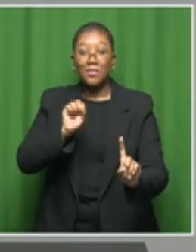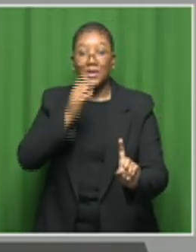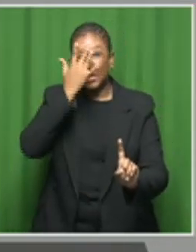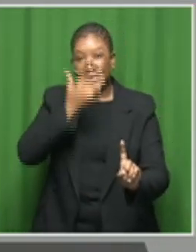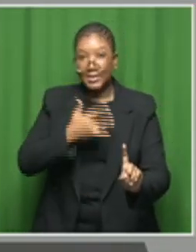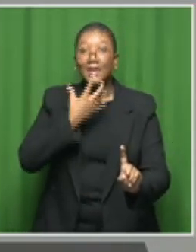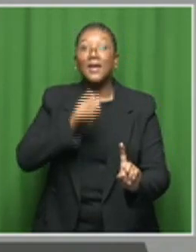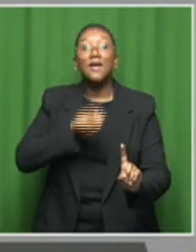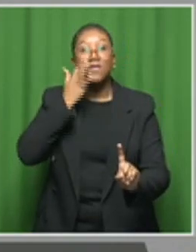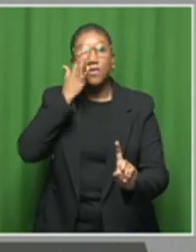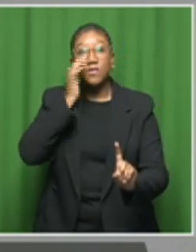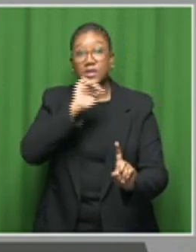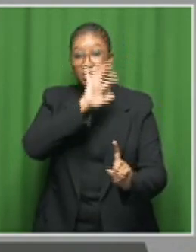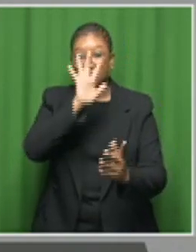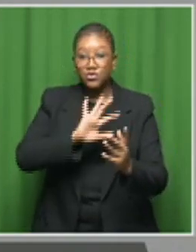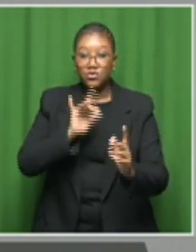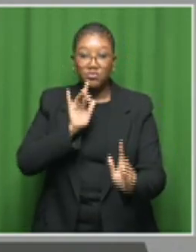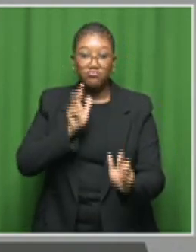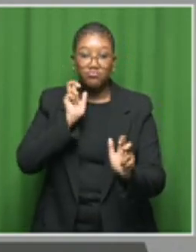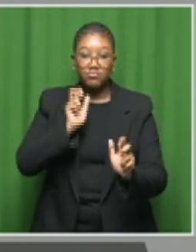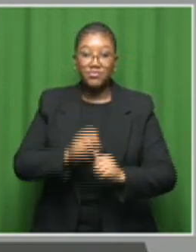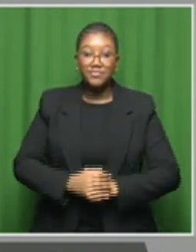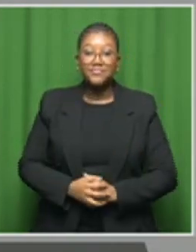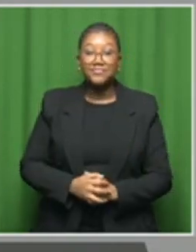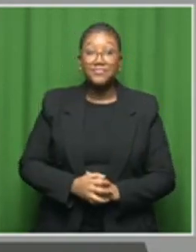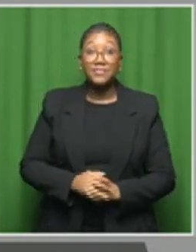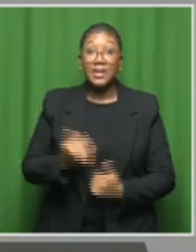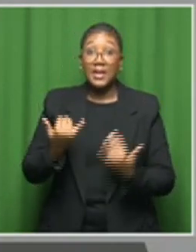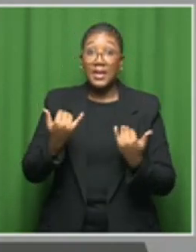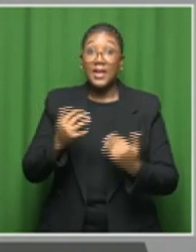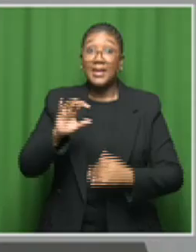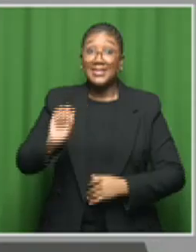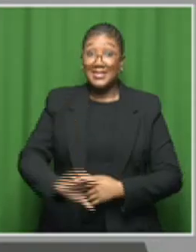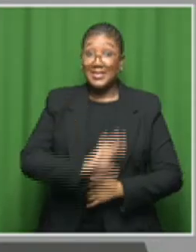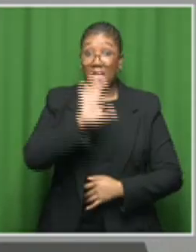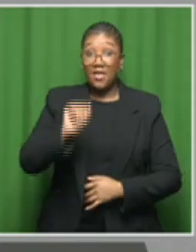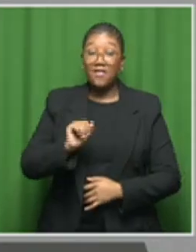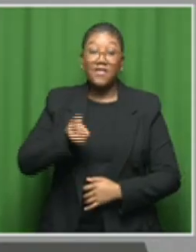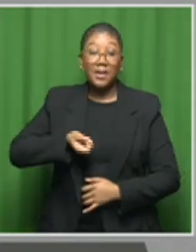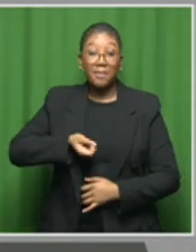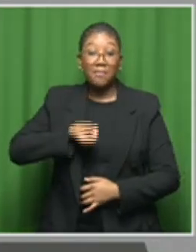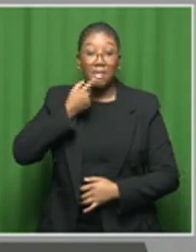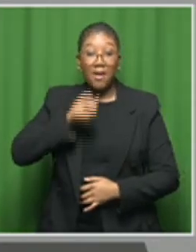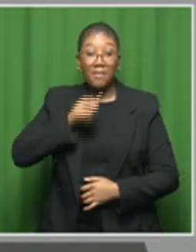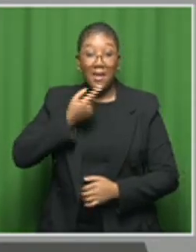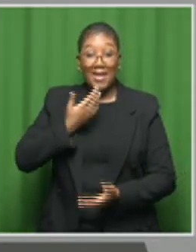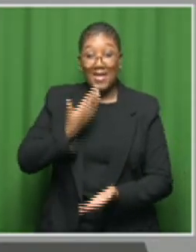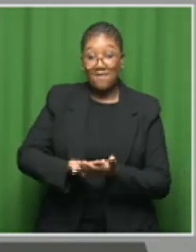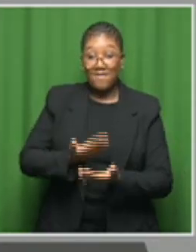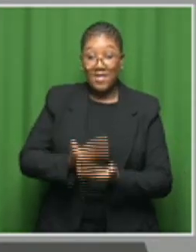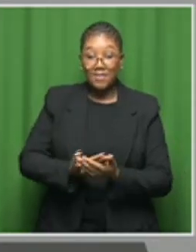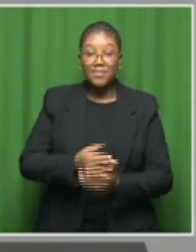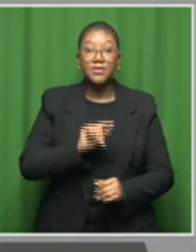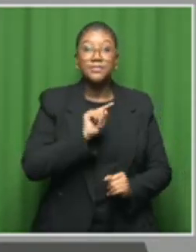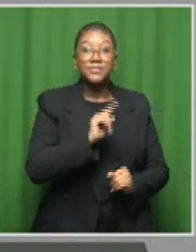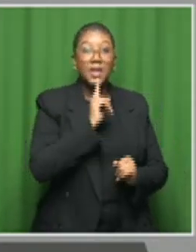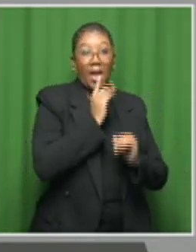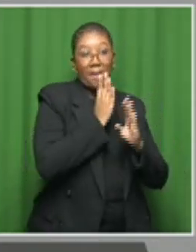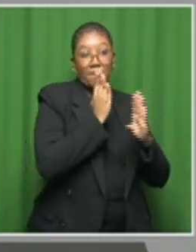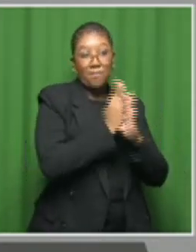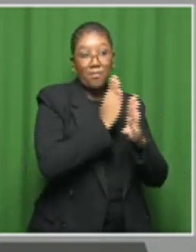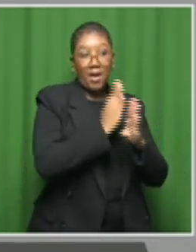start, Leanne, with what is available in South Africa currently, whether you're in private care or whether you are